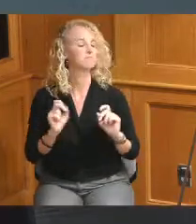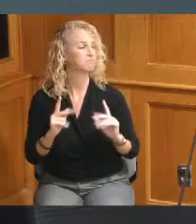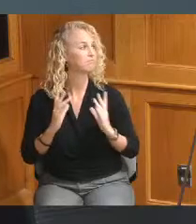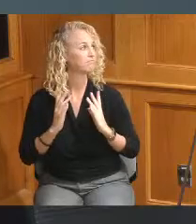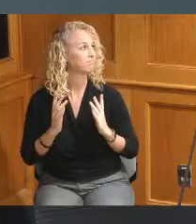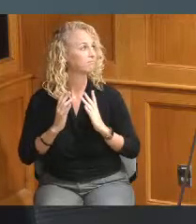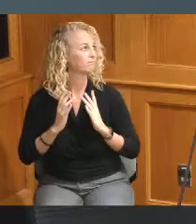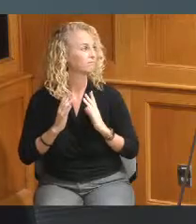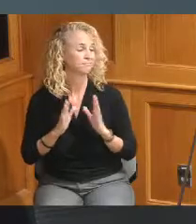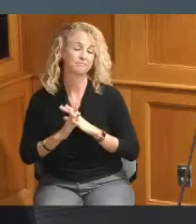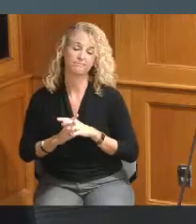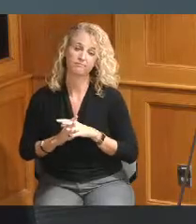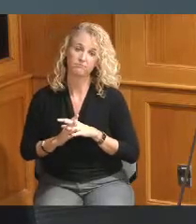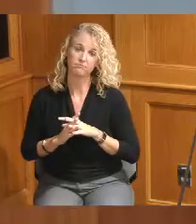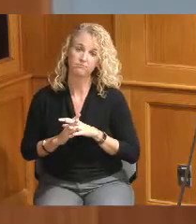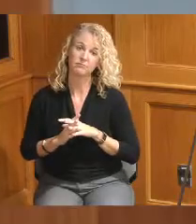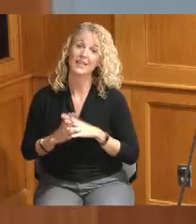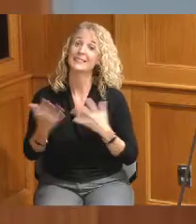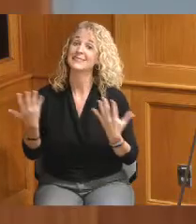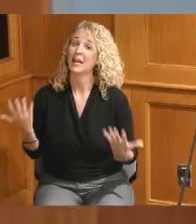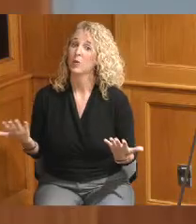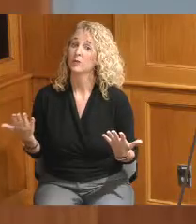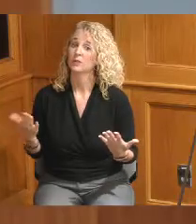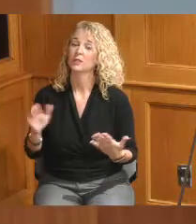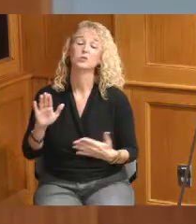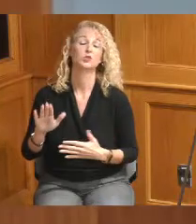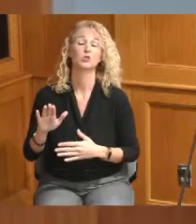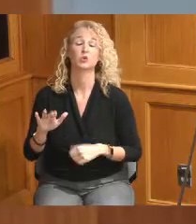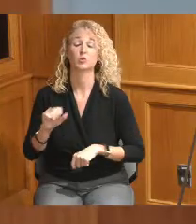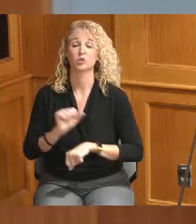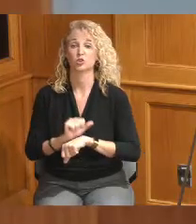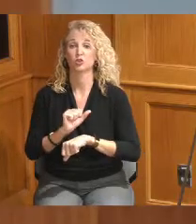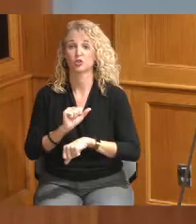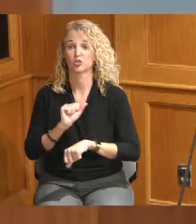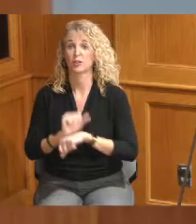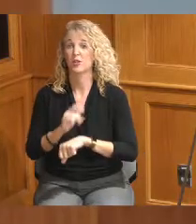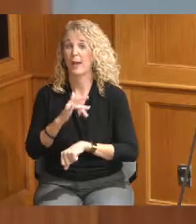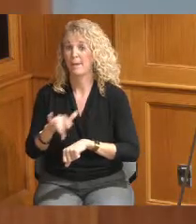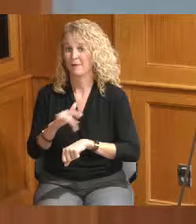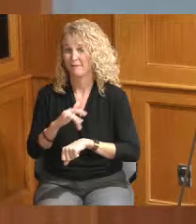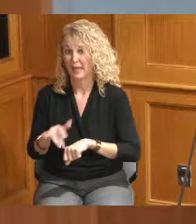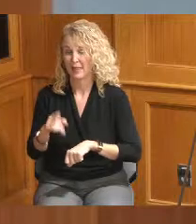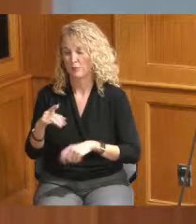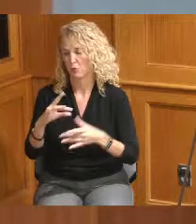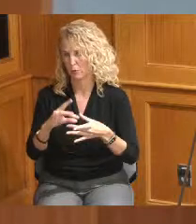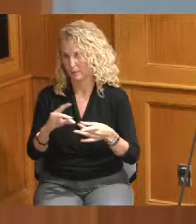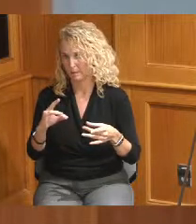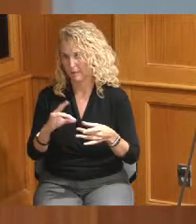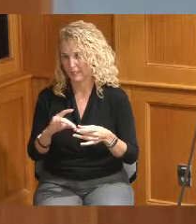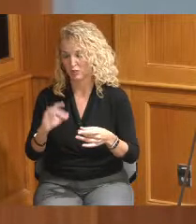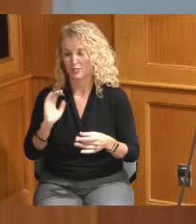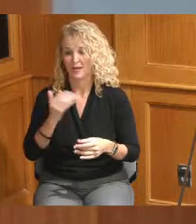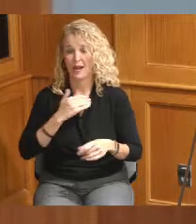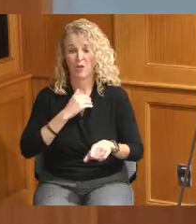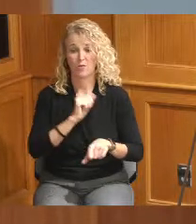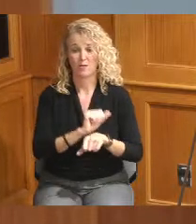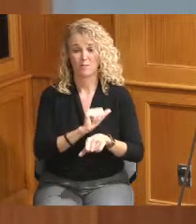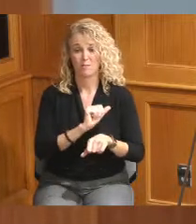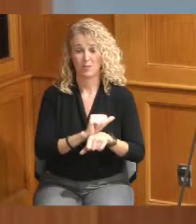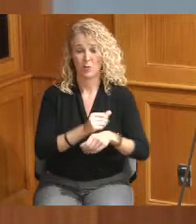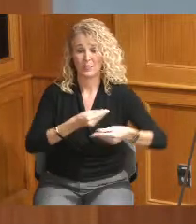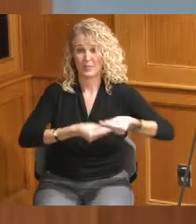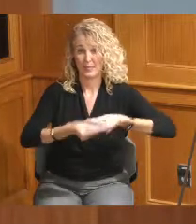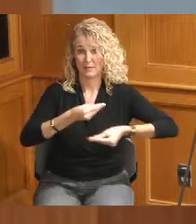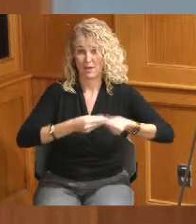And then I wanted to respond on the vacancies. So for our personnel budget, we have